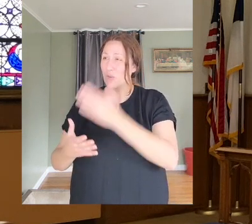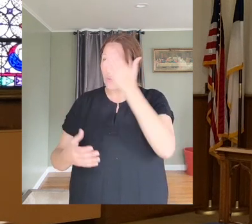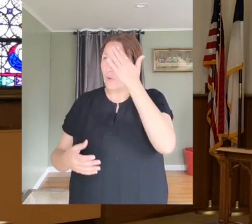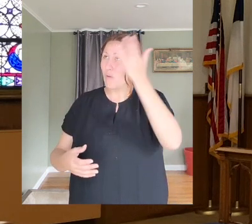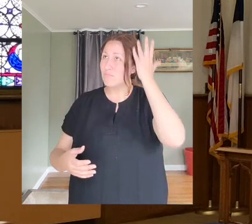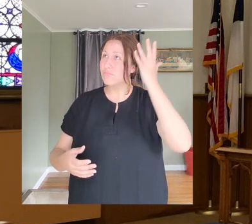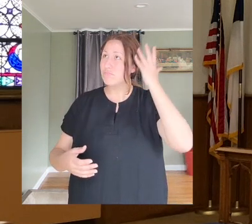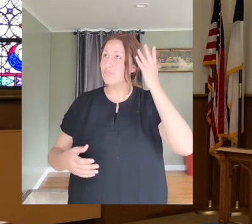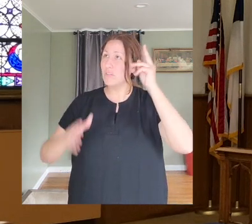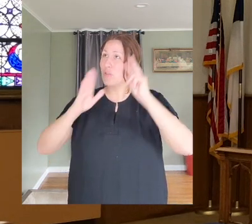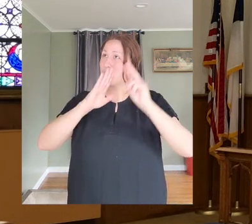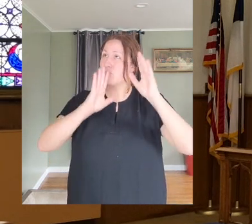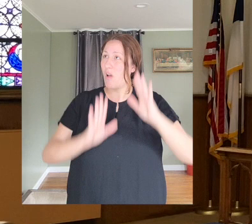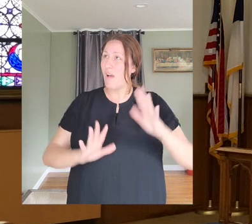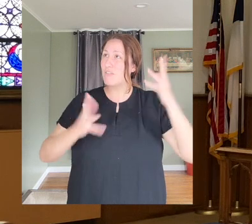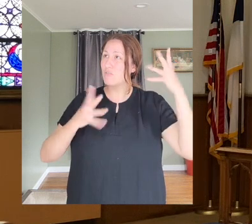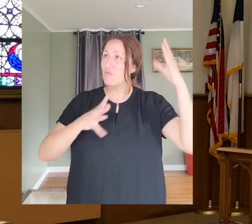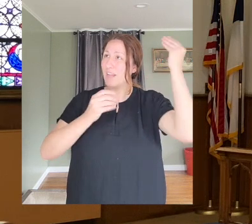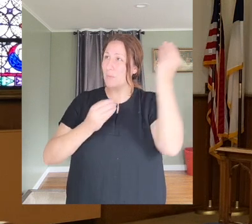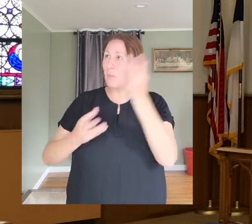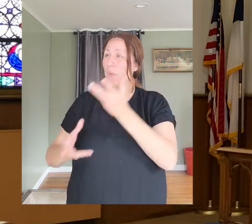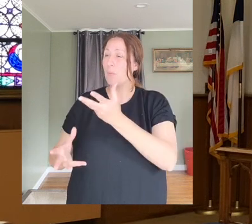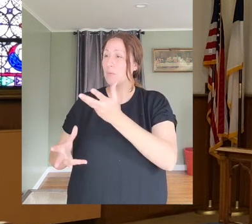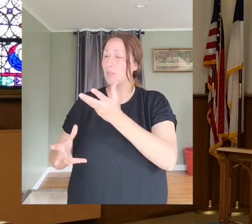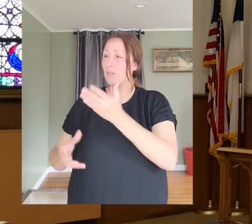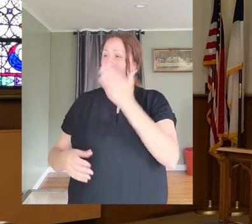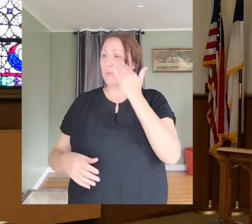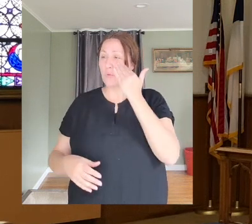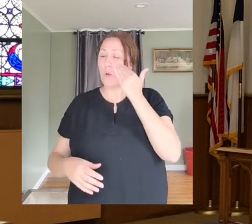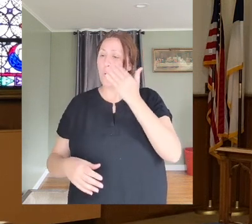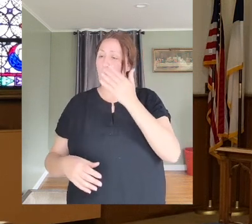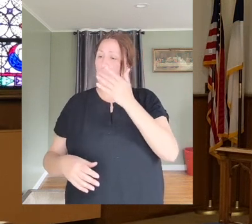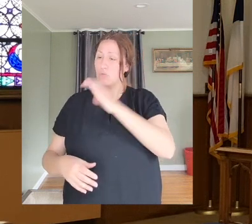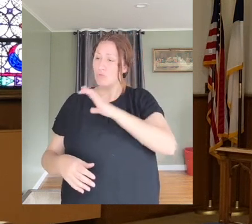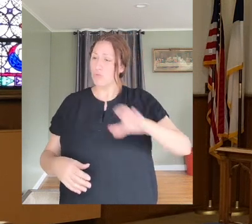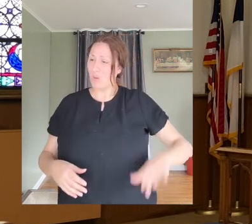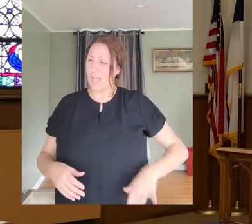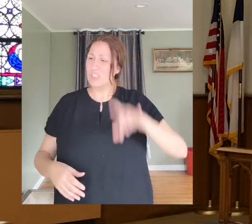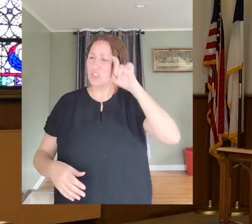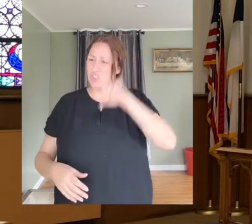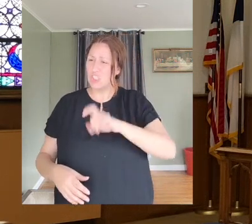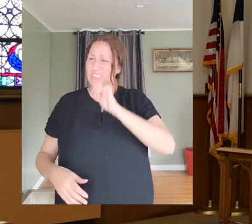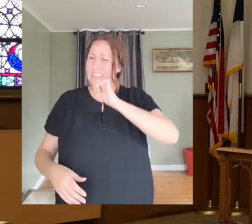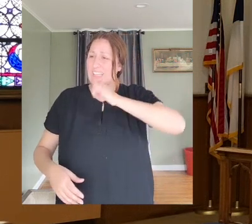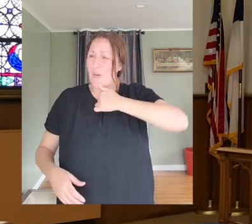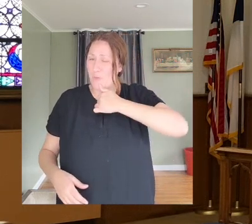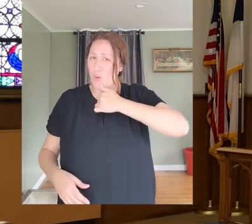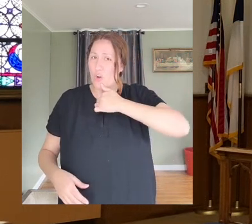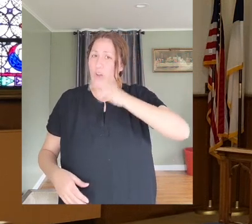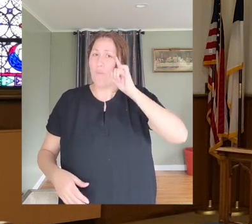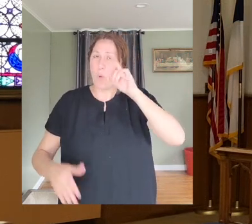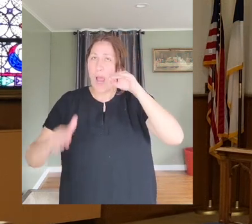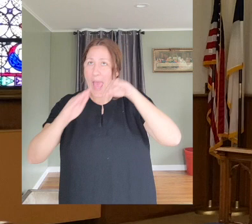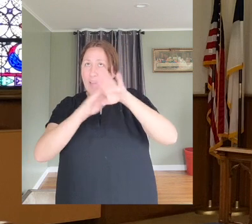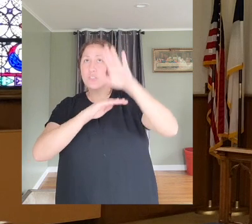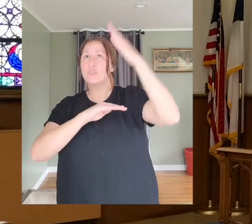spoken. Was it not necessary that the Christ should suffer these things and enter into his